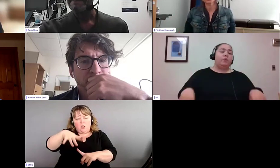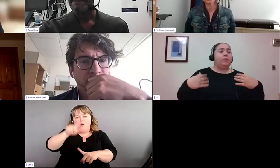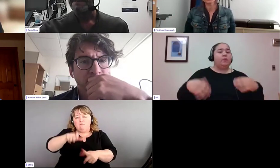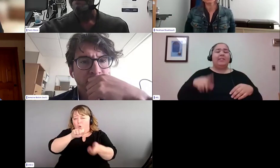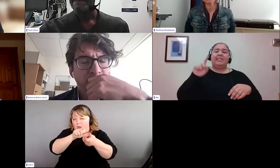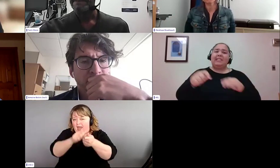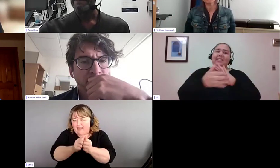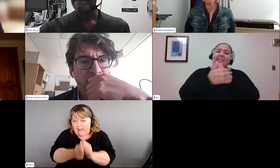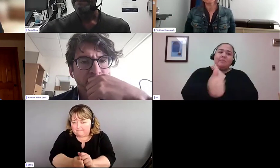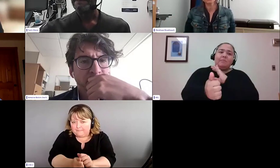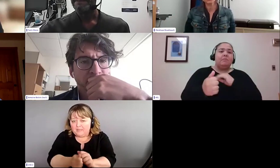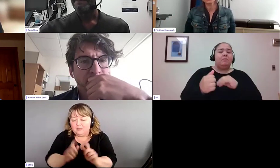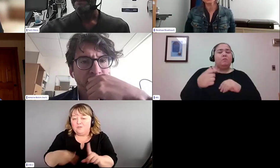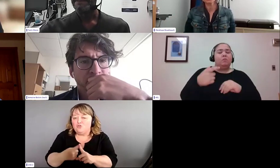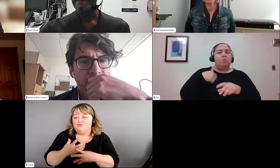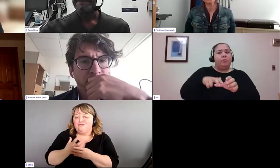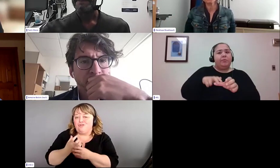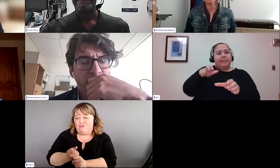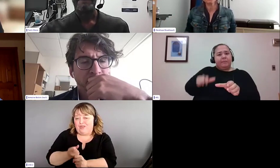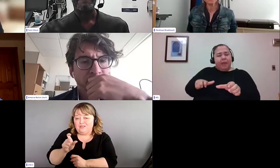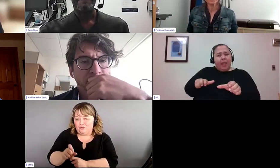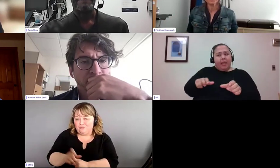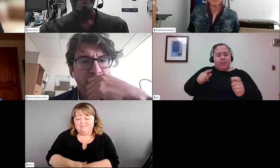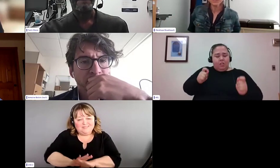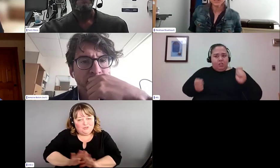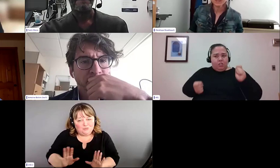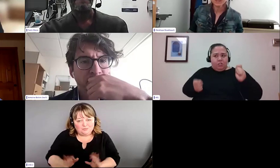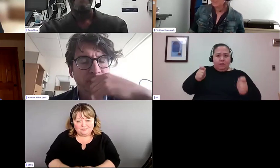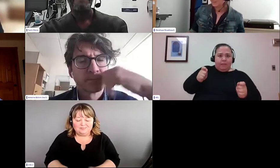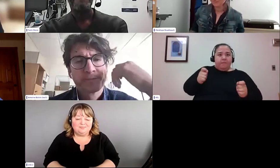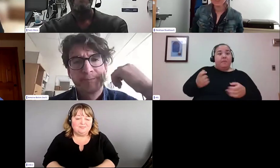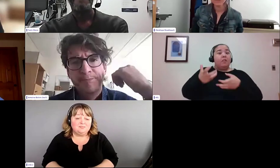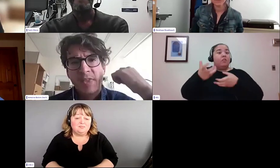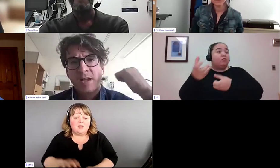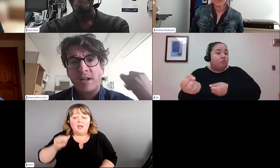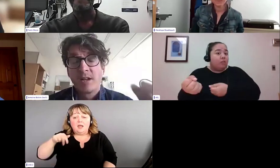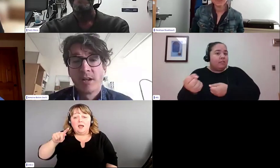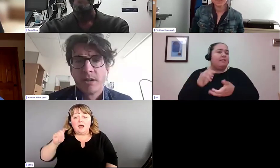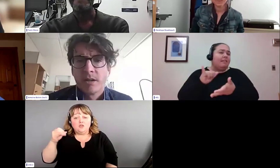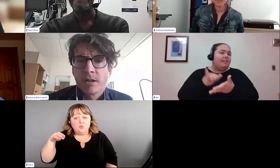step back and adapt and to trust. That's what I would like to say.